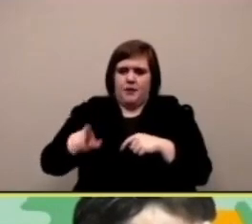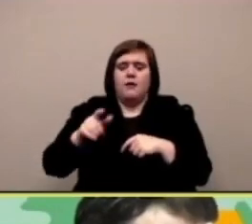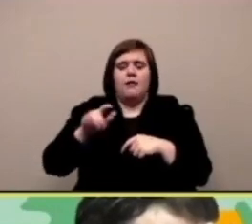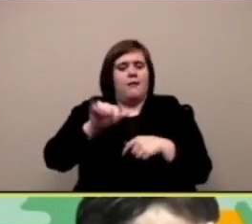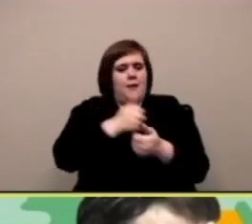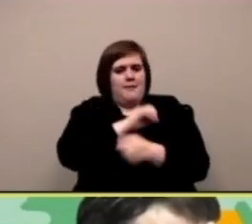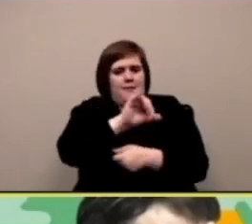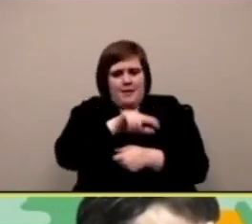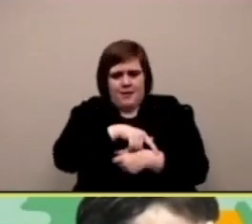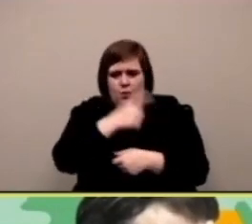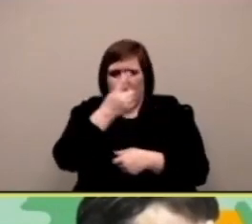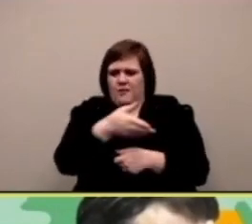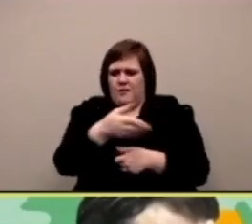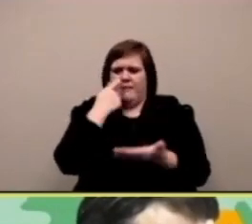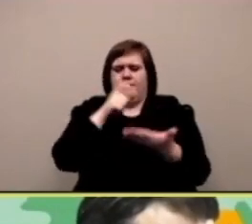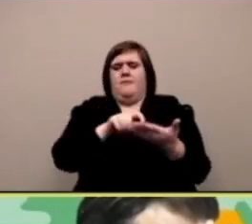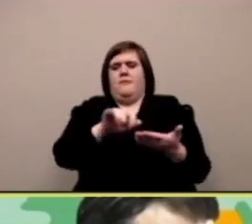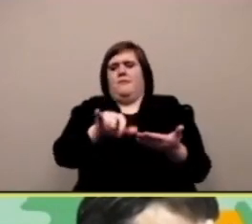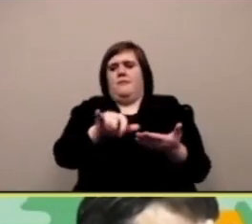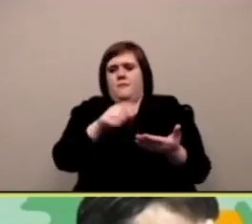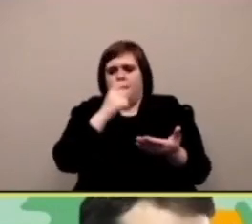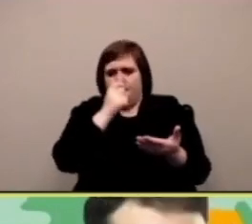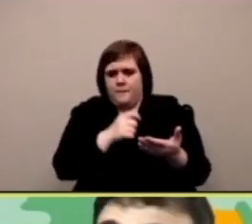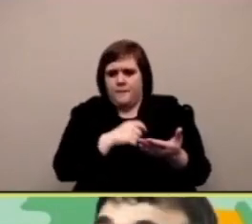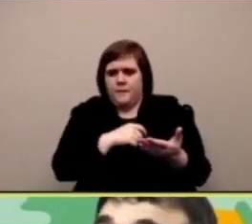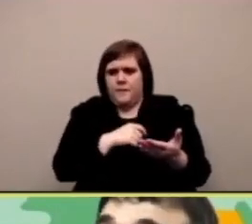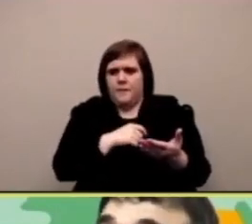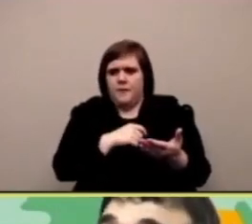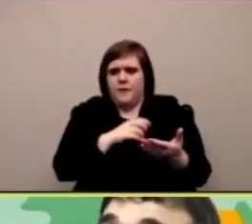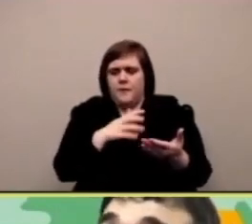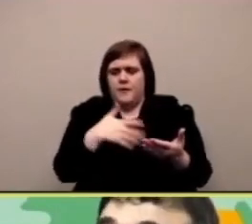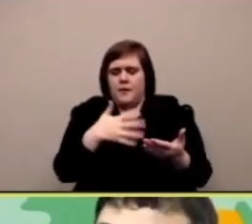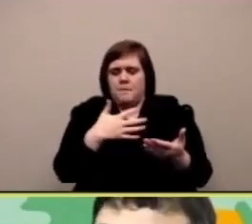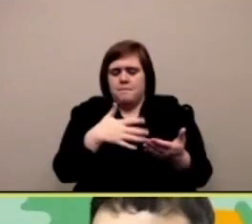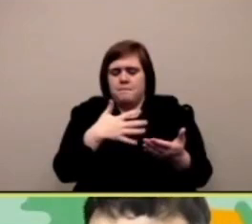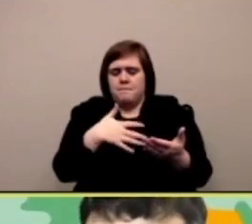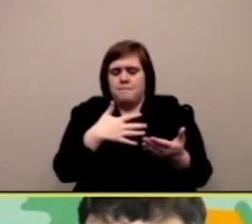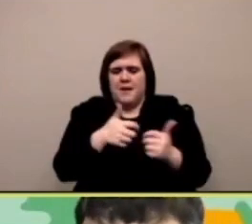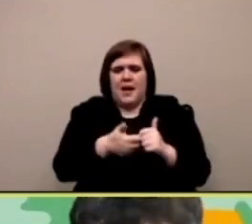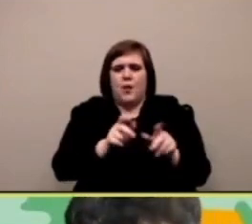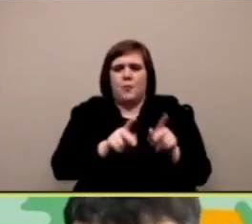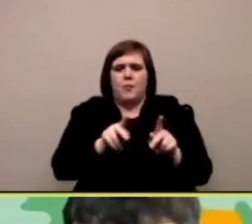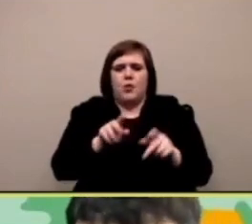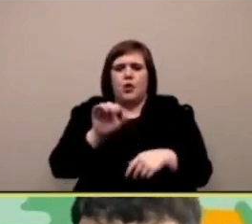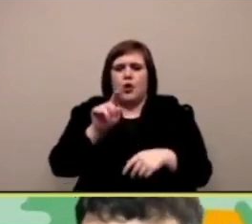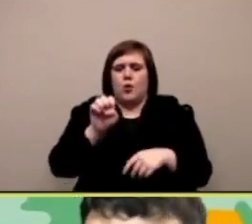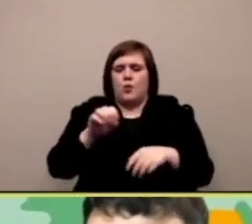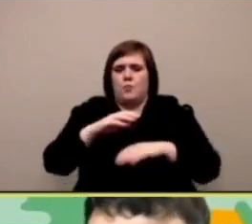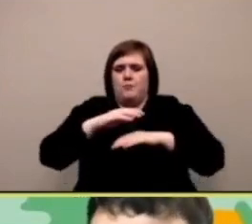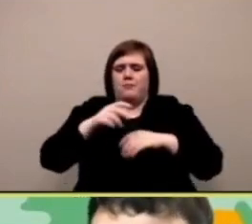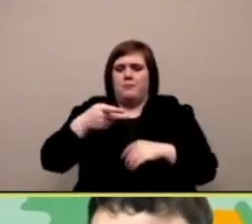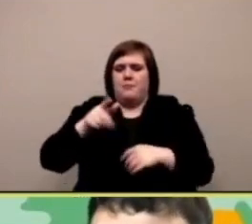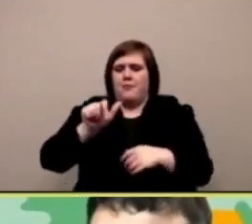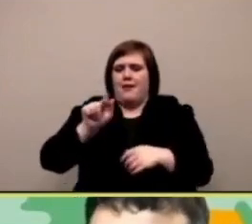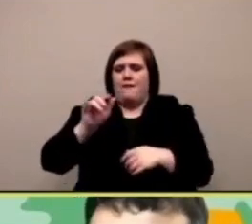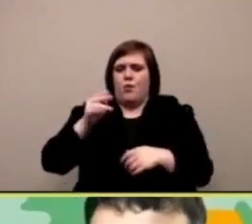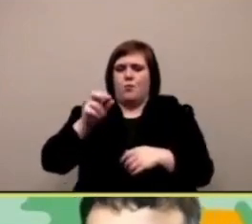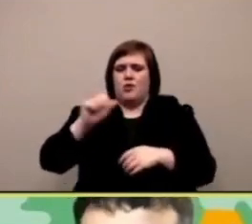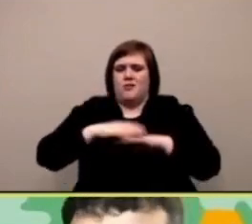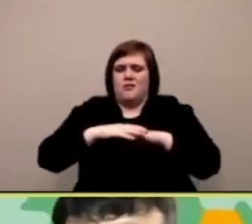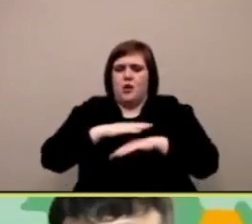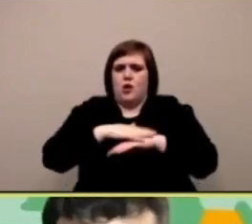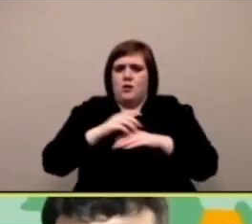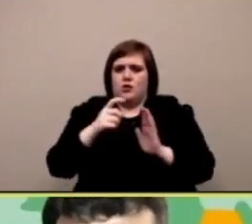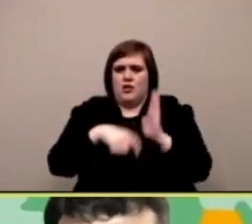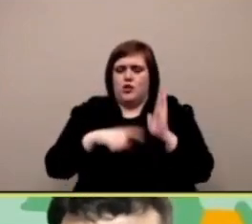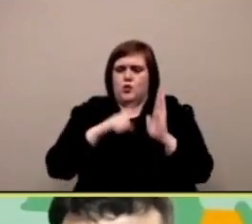that the way people code platformers on Scratch really relies on being